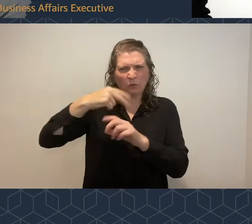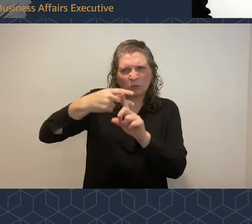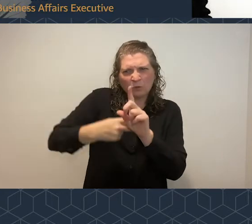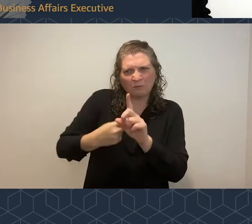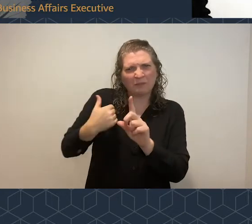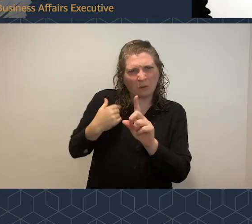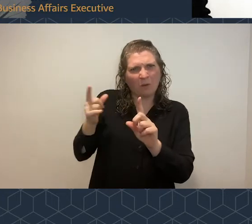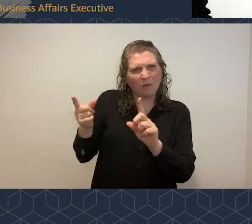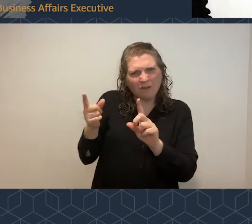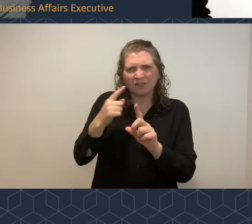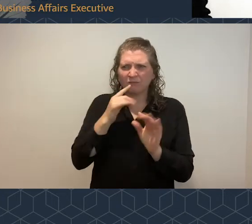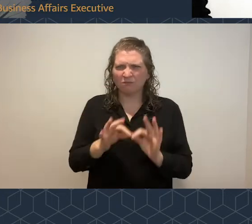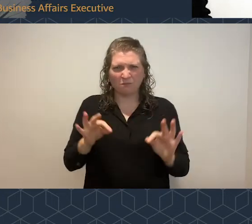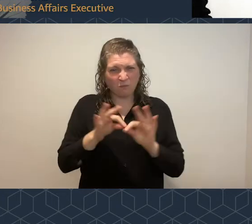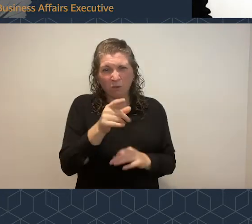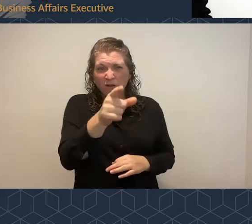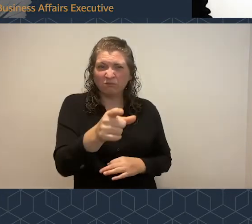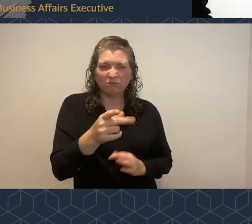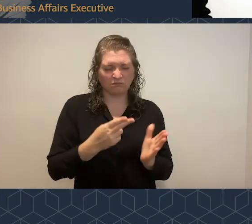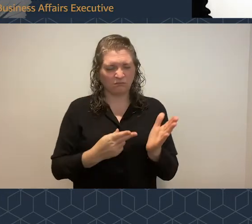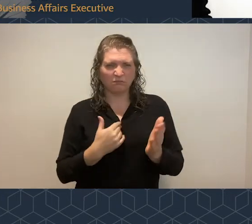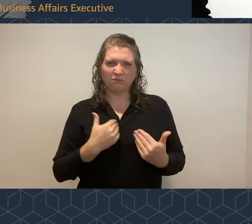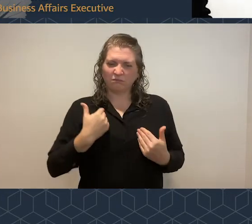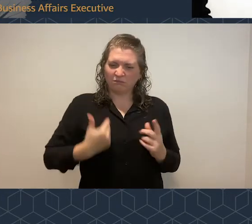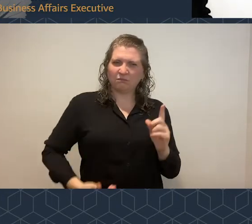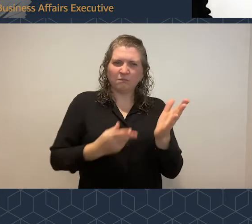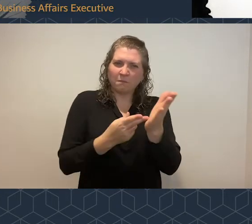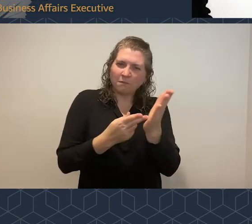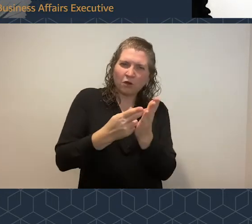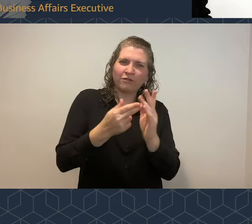And so when Lily was just talking about being your authentic self in the interview